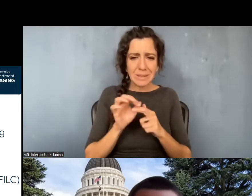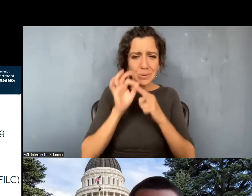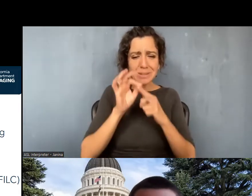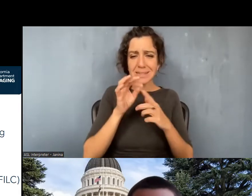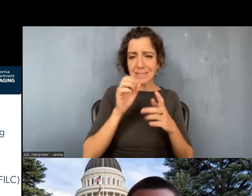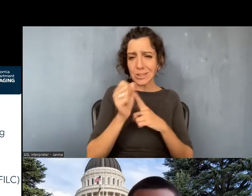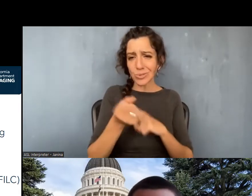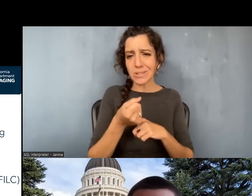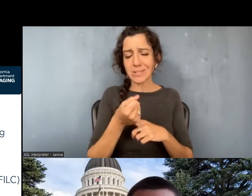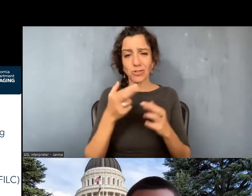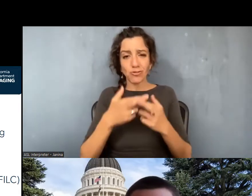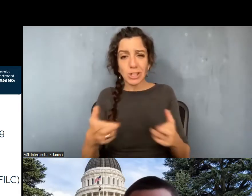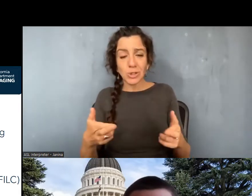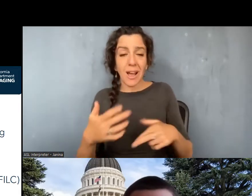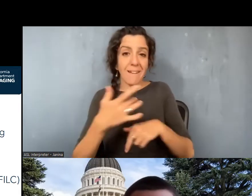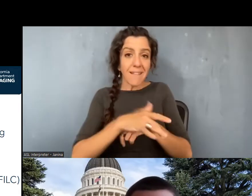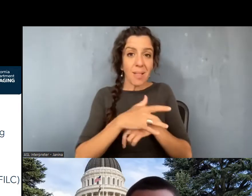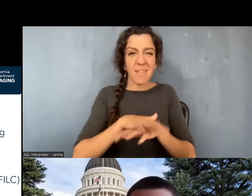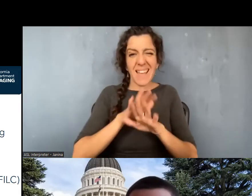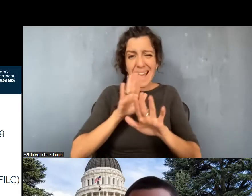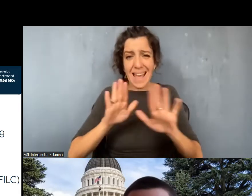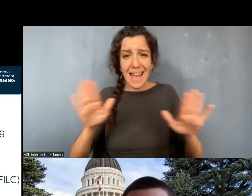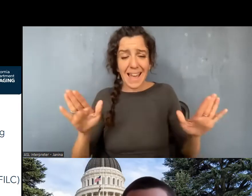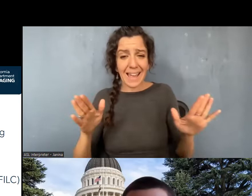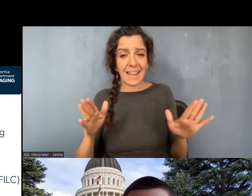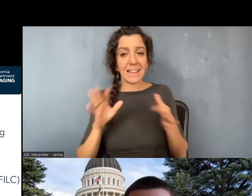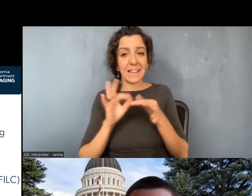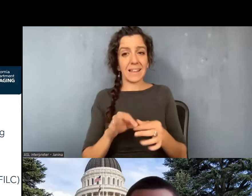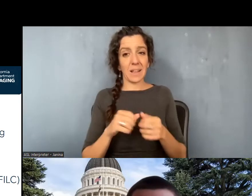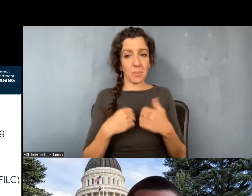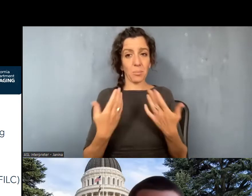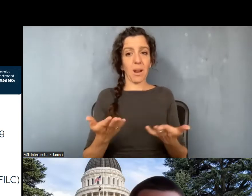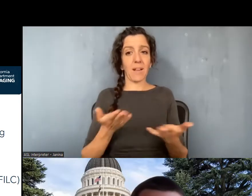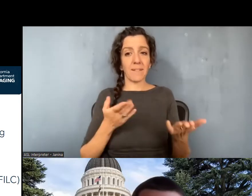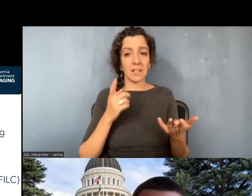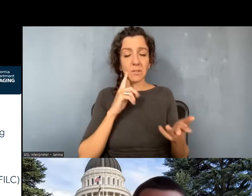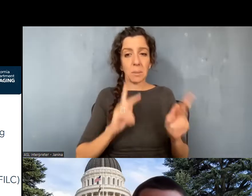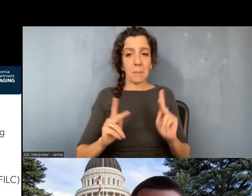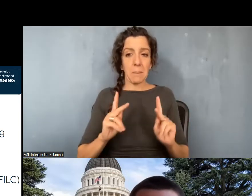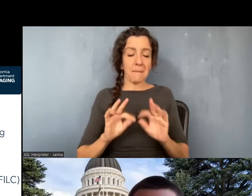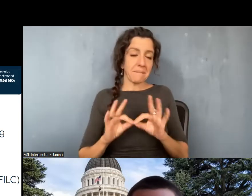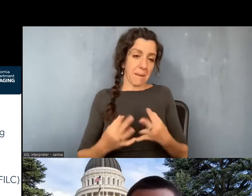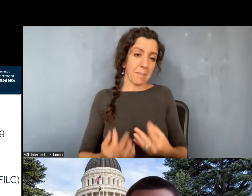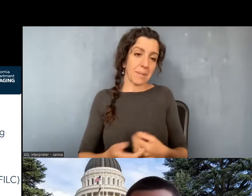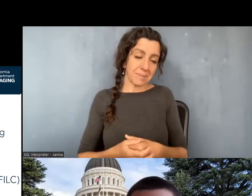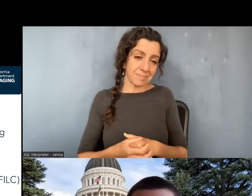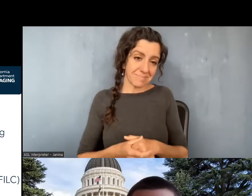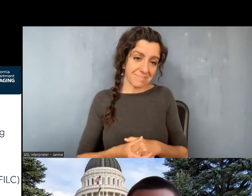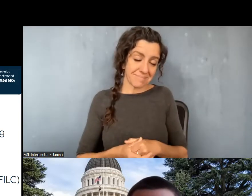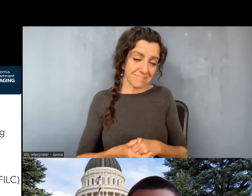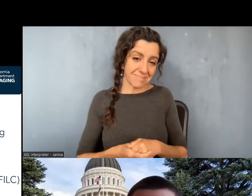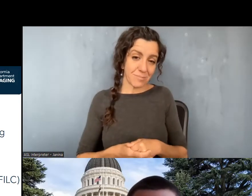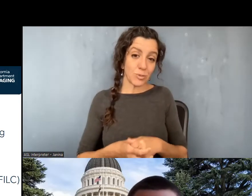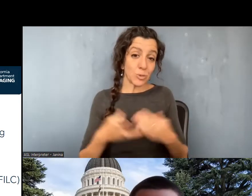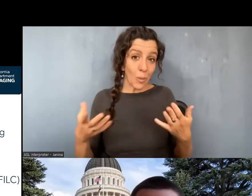resources availability, and geographic challenges in terms of providing services to individuals and families. And so as this